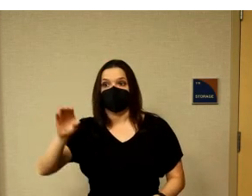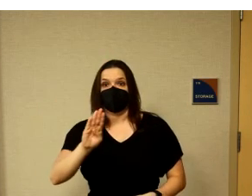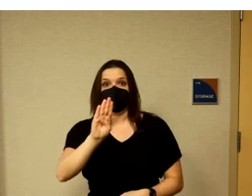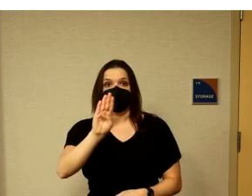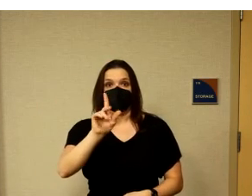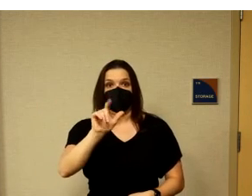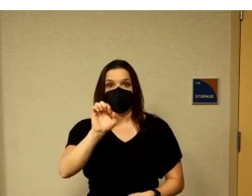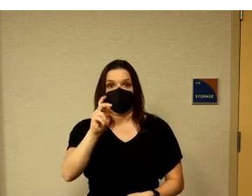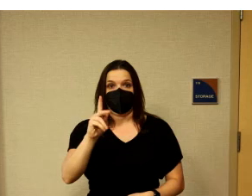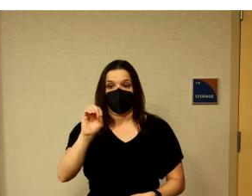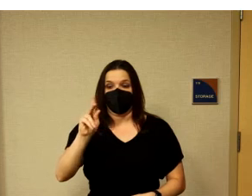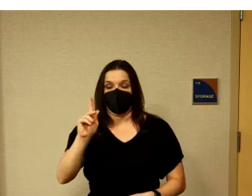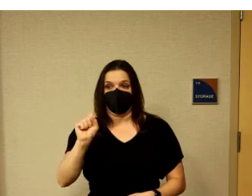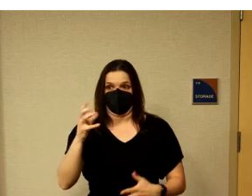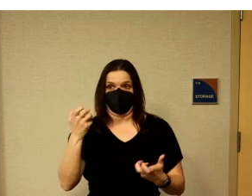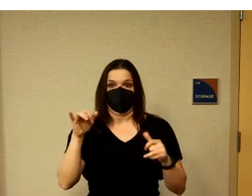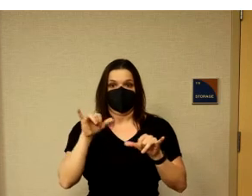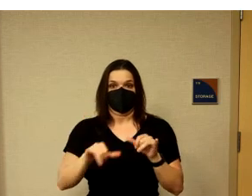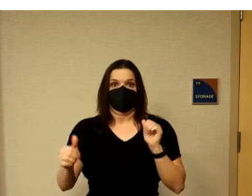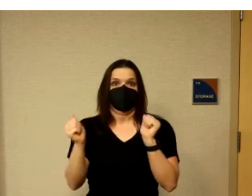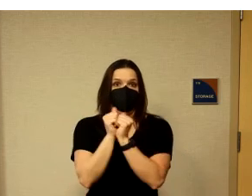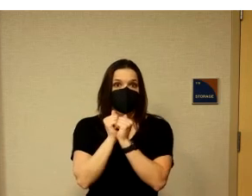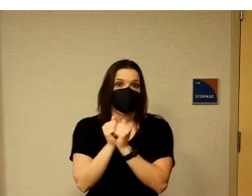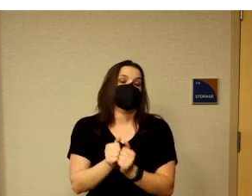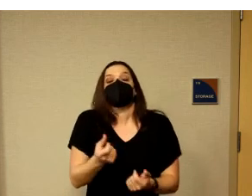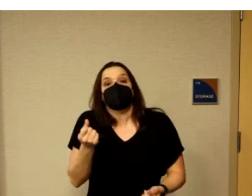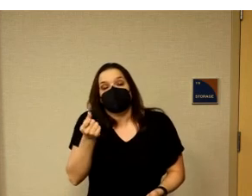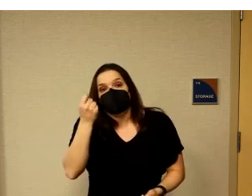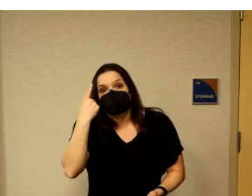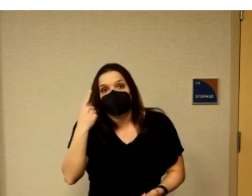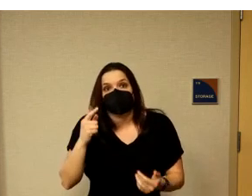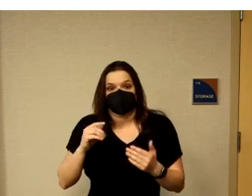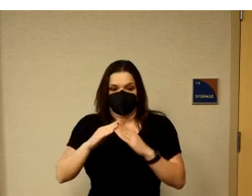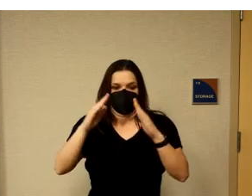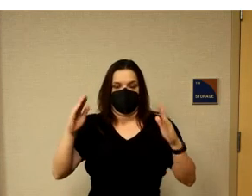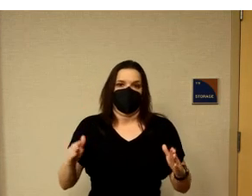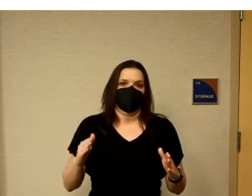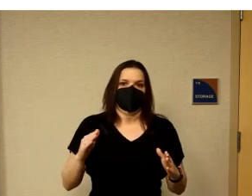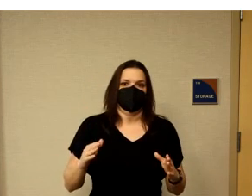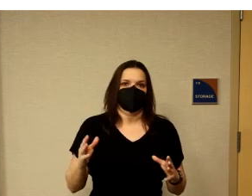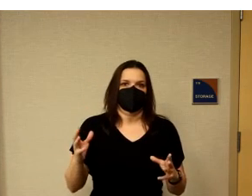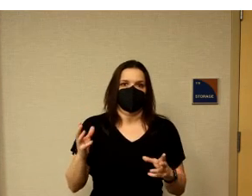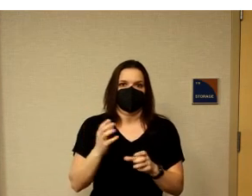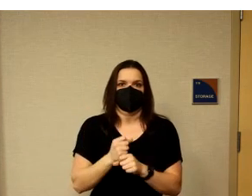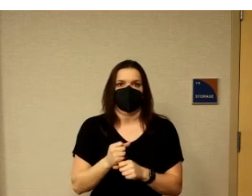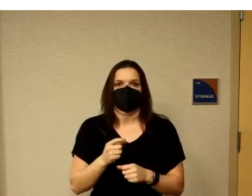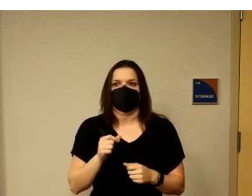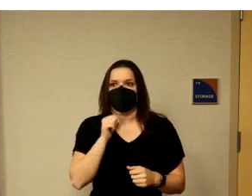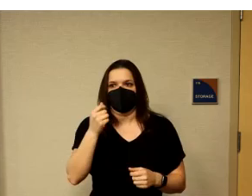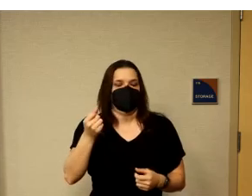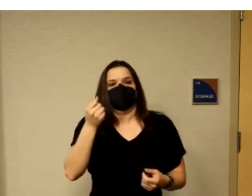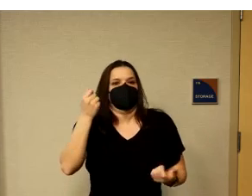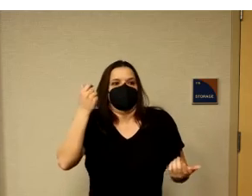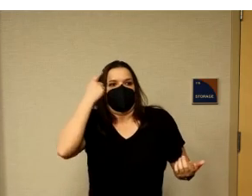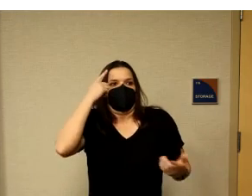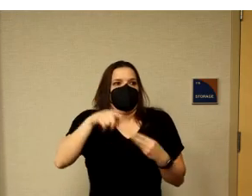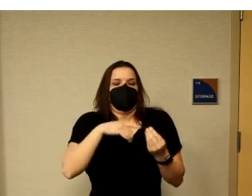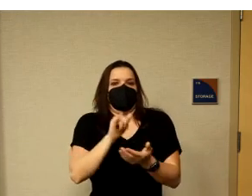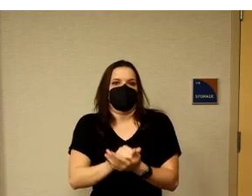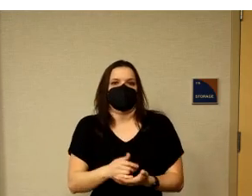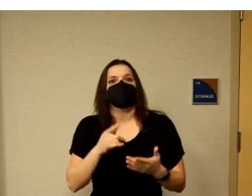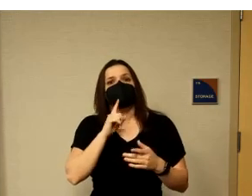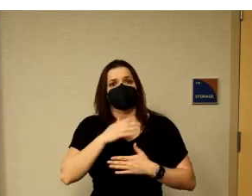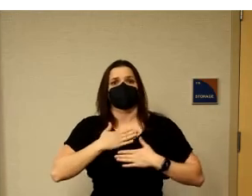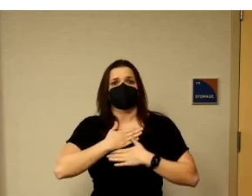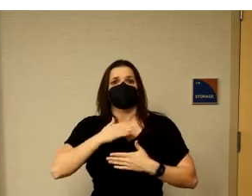Oaks or whatever they're called wanted to see it as a community. It makes sense, they're a housing development, but it didn't even occur to me to think that way, so I really appreciate